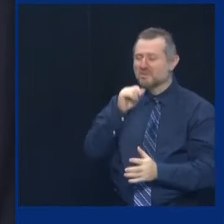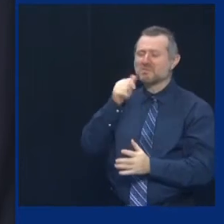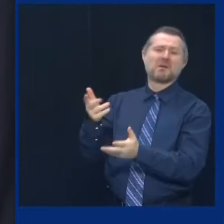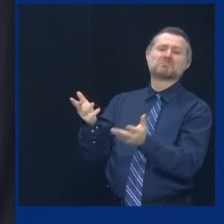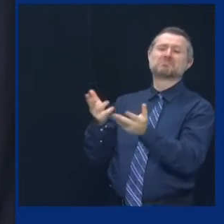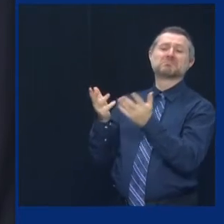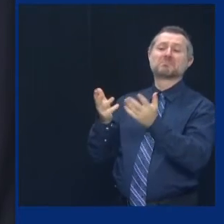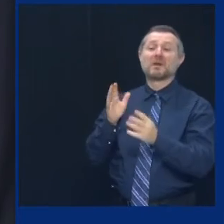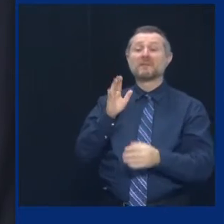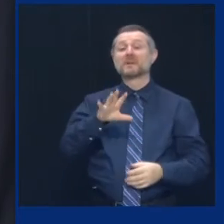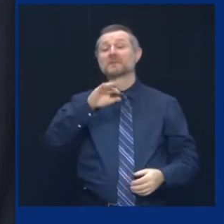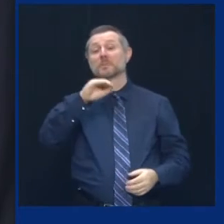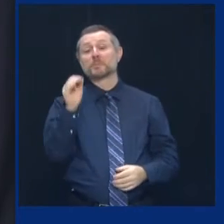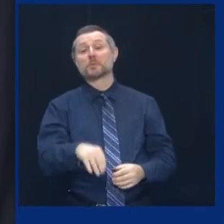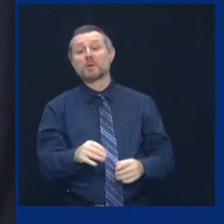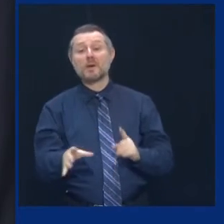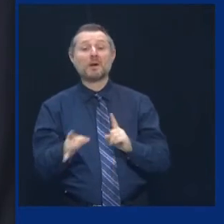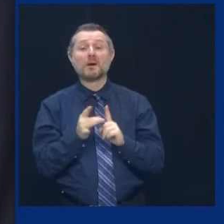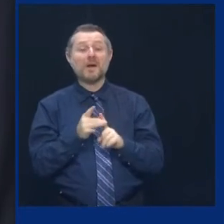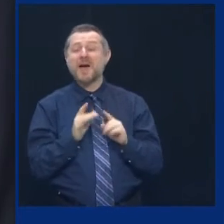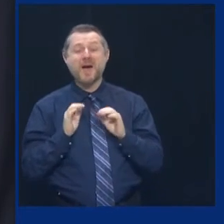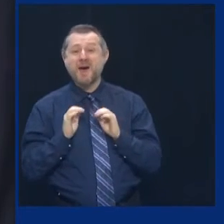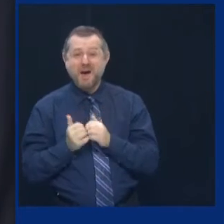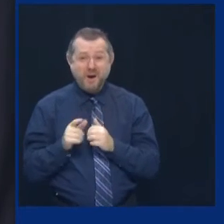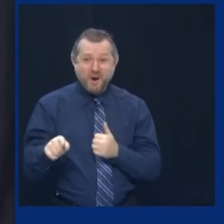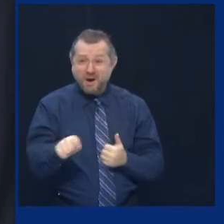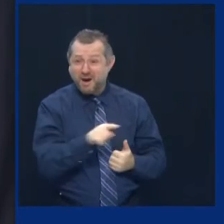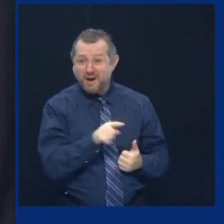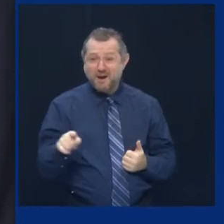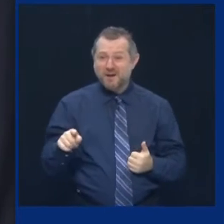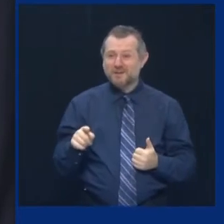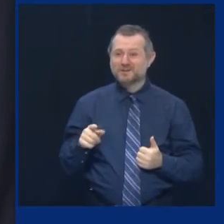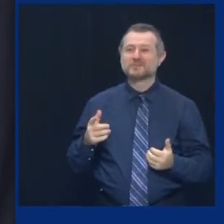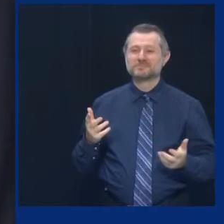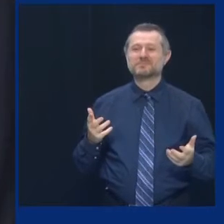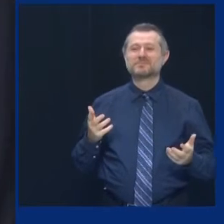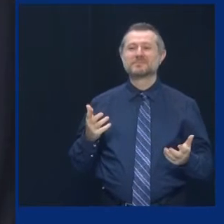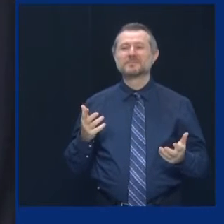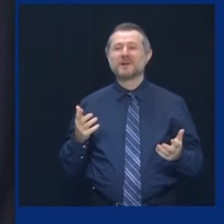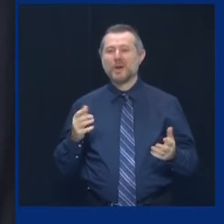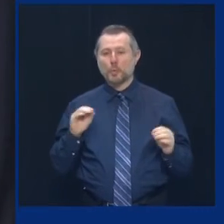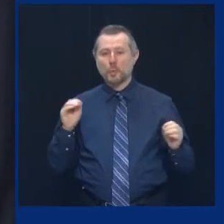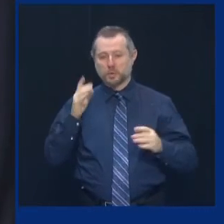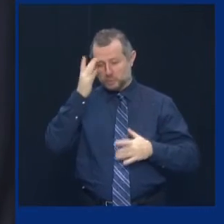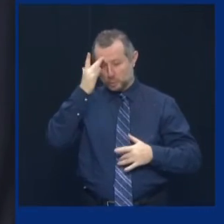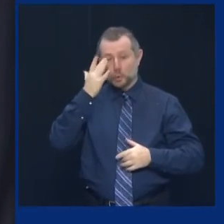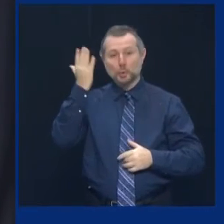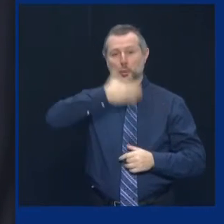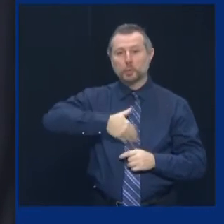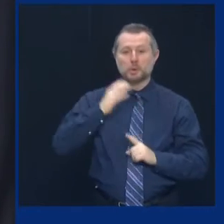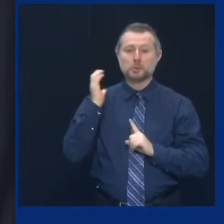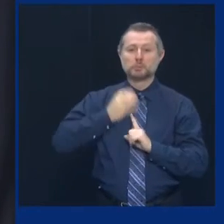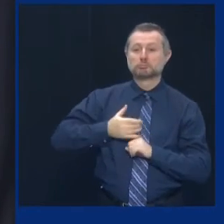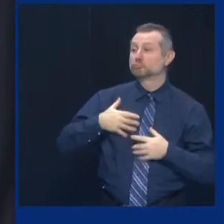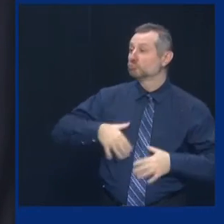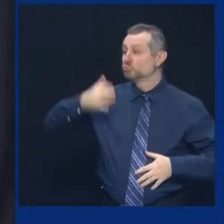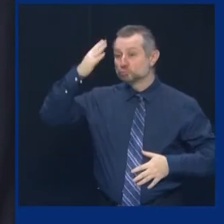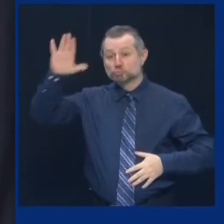it. And then we're watching very closely the hospital